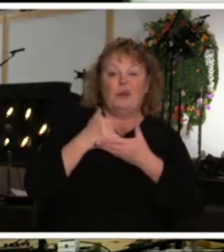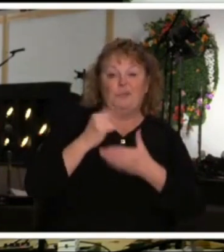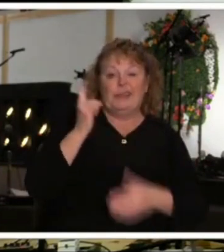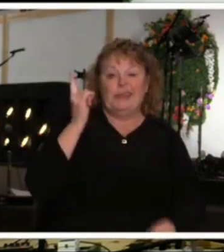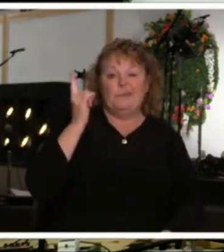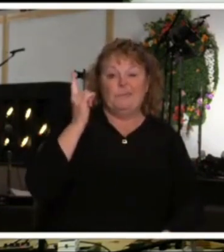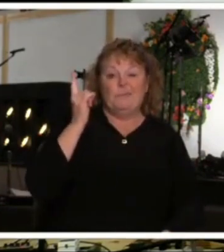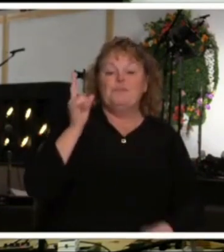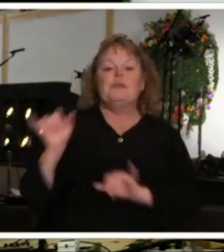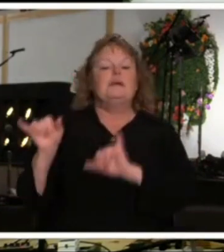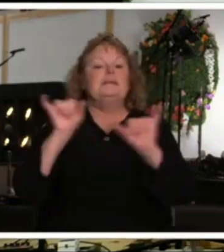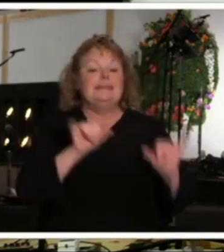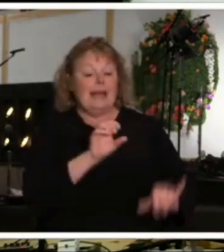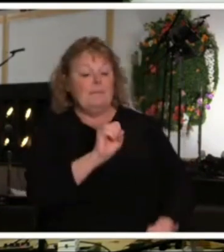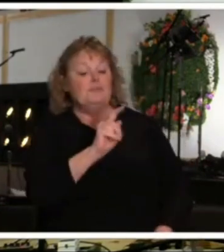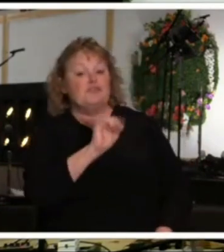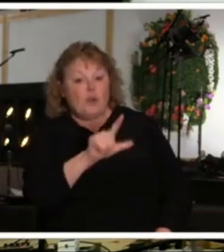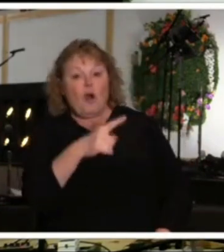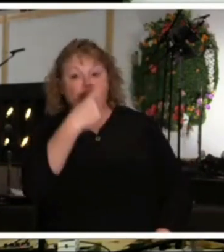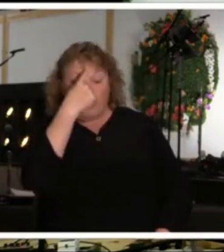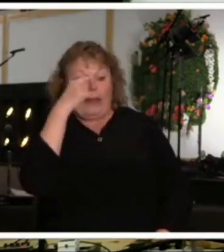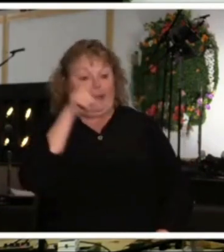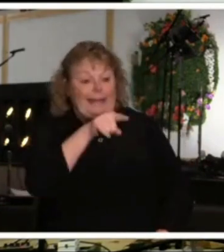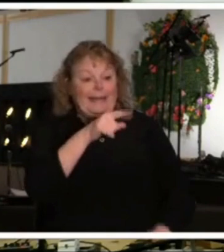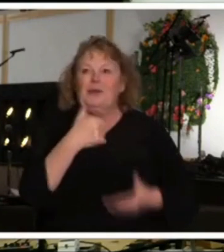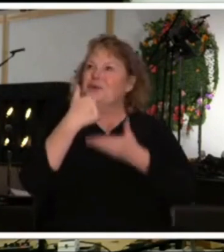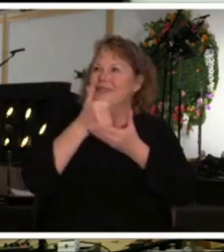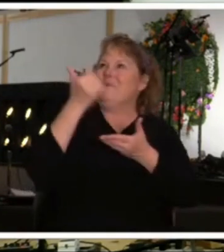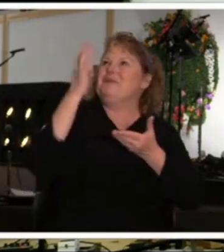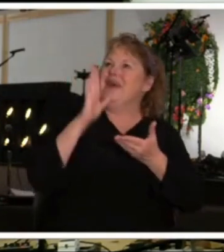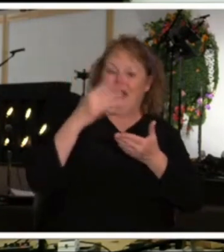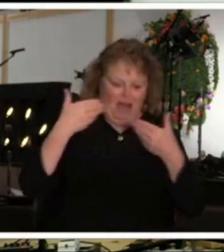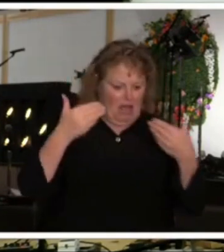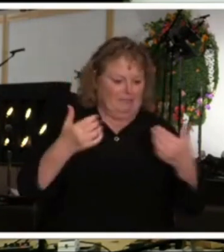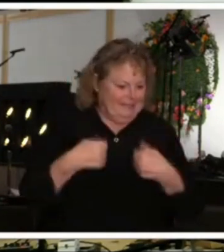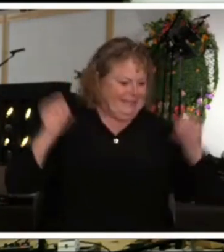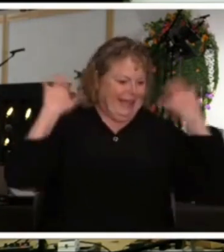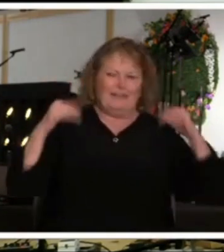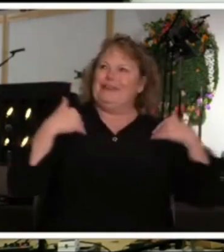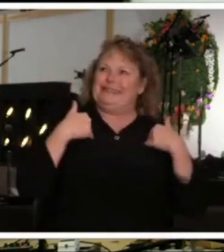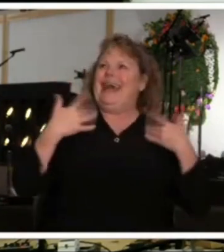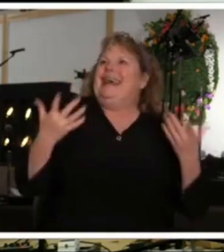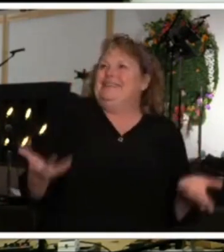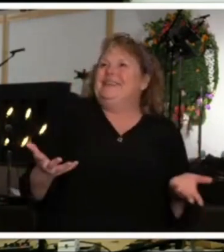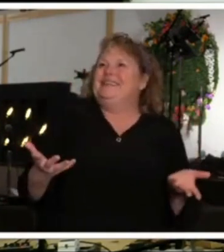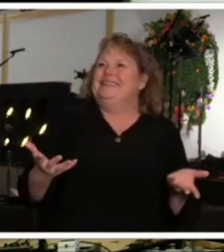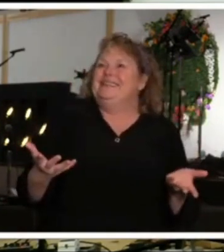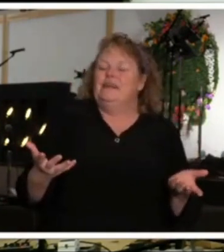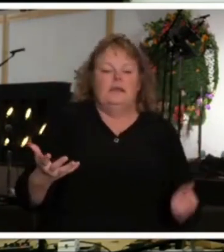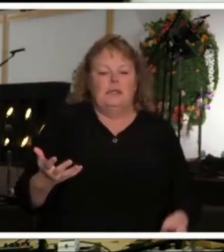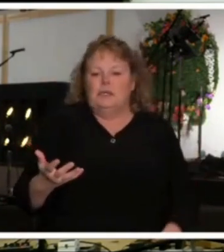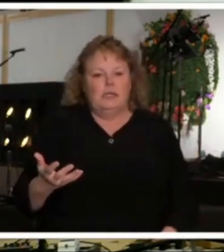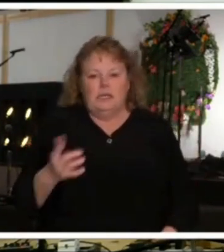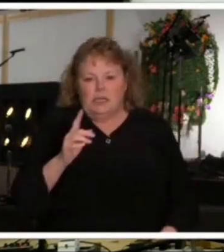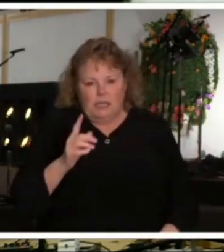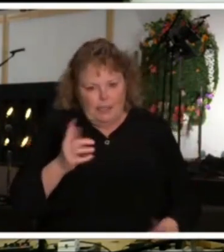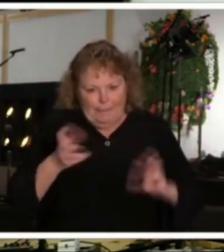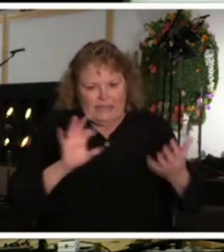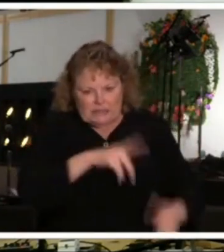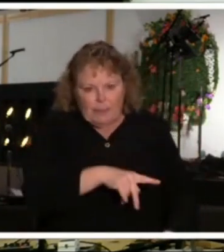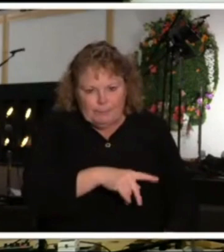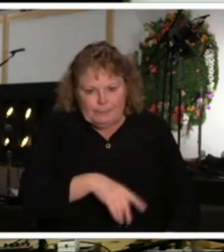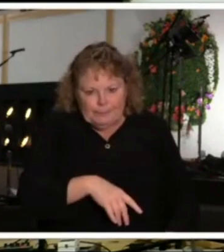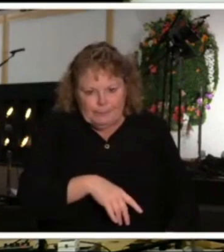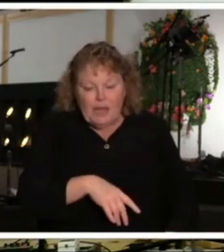Saul thought he was helping God out. And I know all of us, sometimes we do things thinking we're helping God and we're really messing things up.